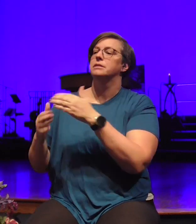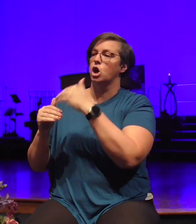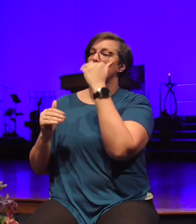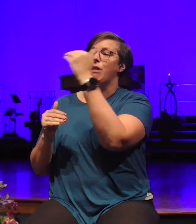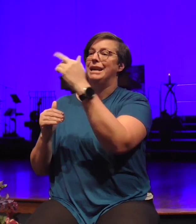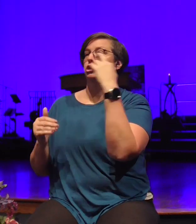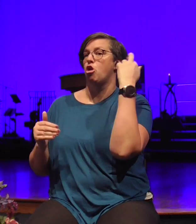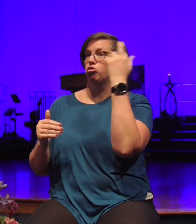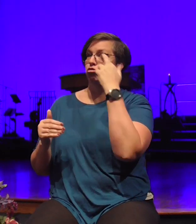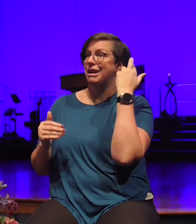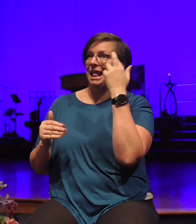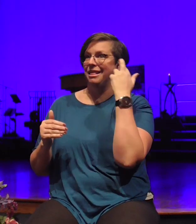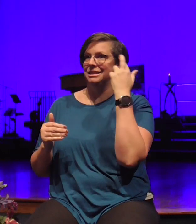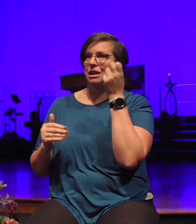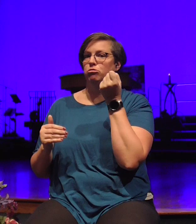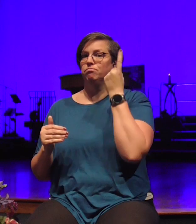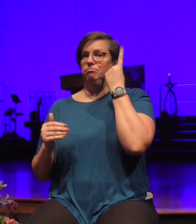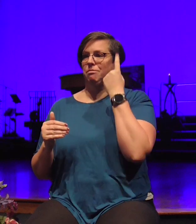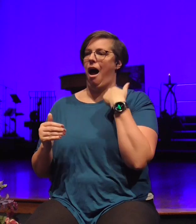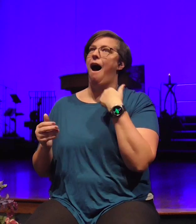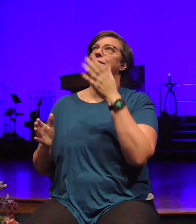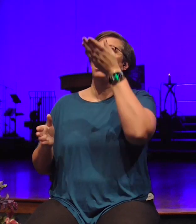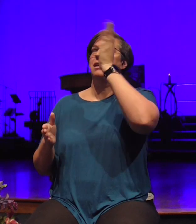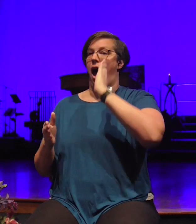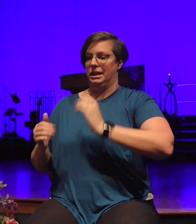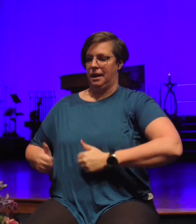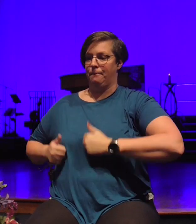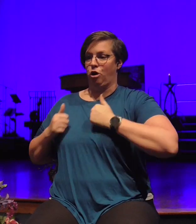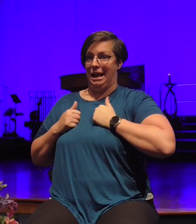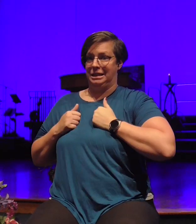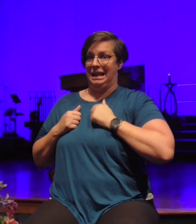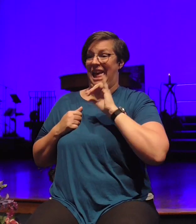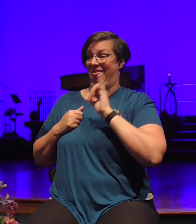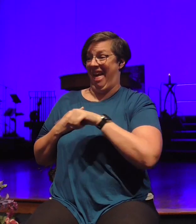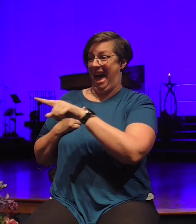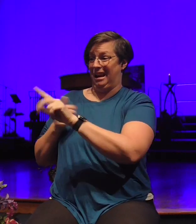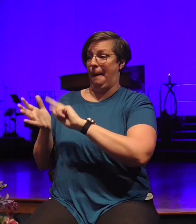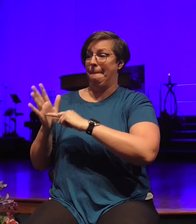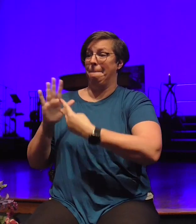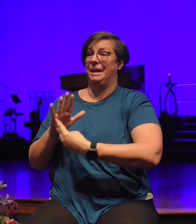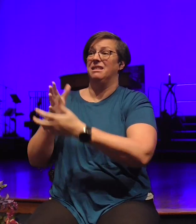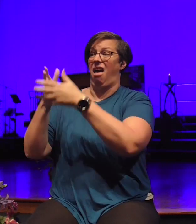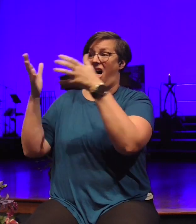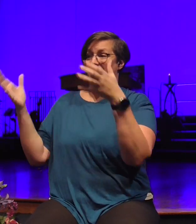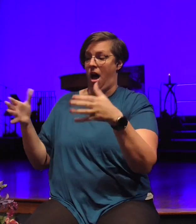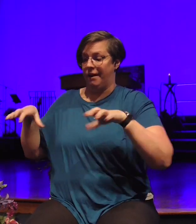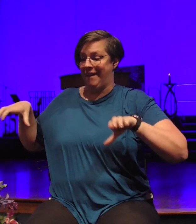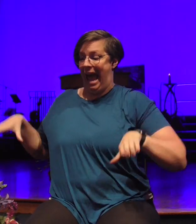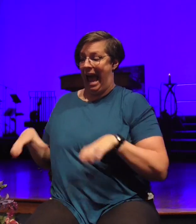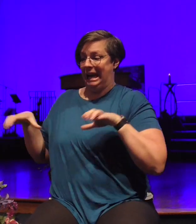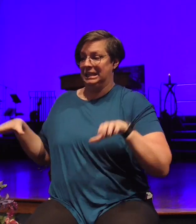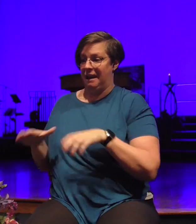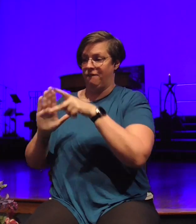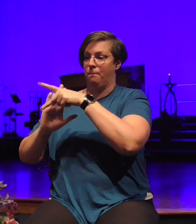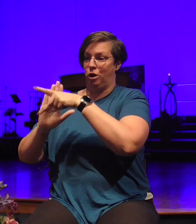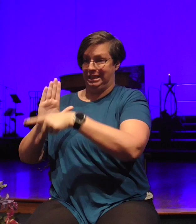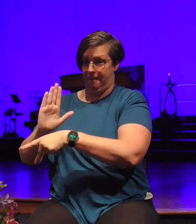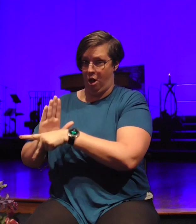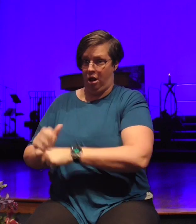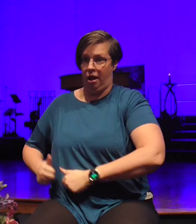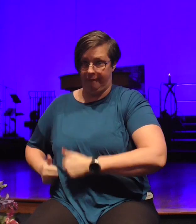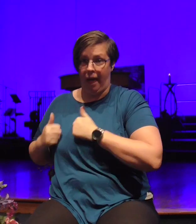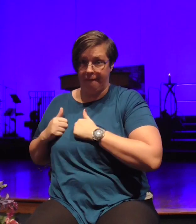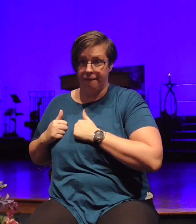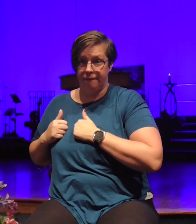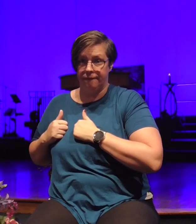divine presence, and to whom this means the most as an active principle of their life. We all